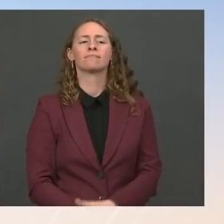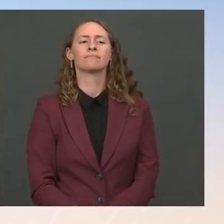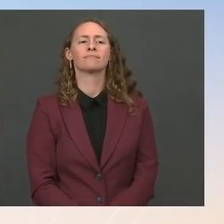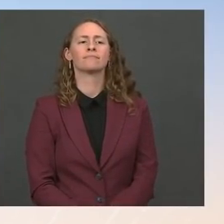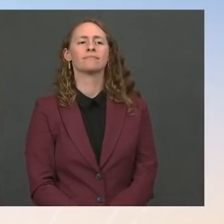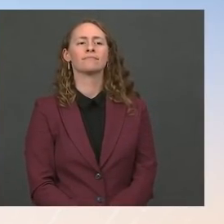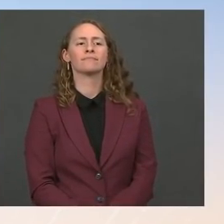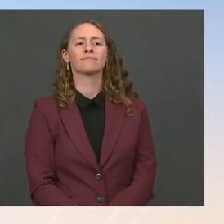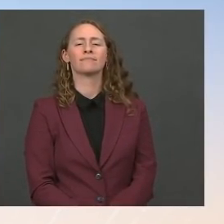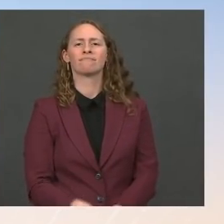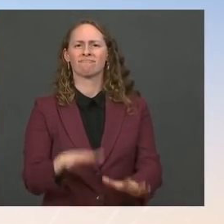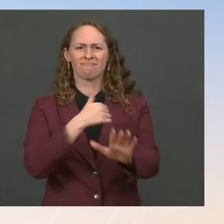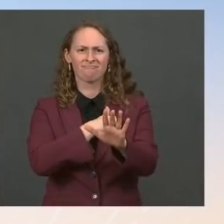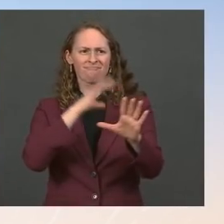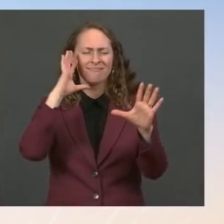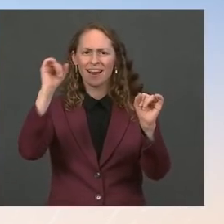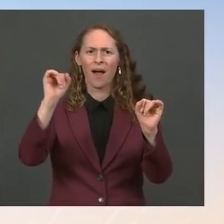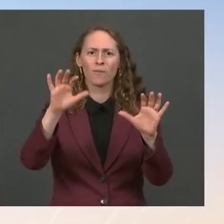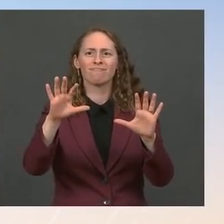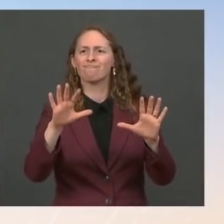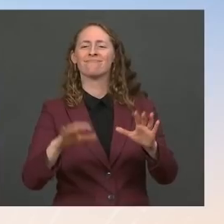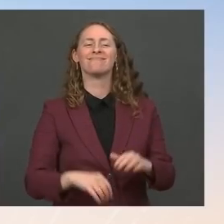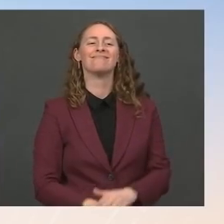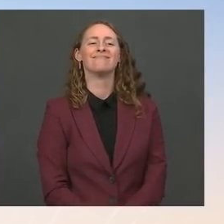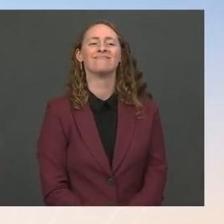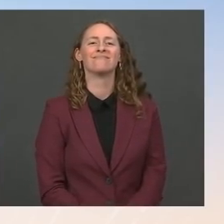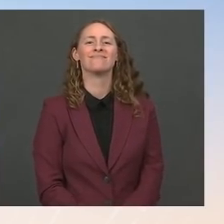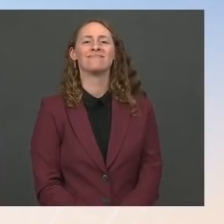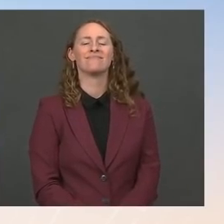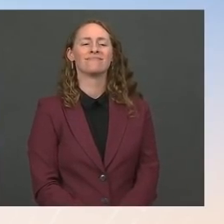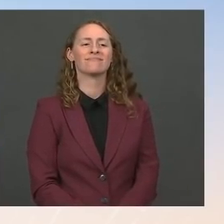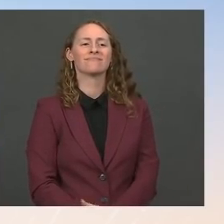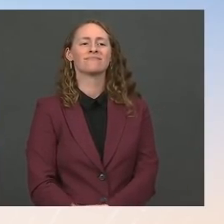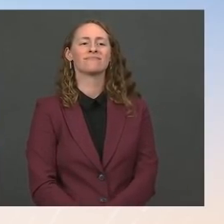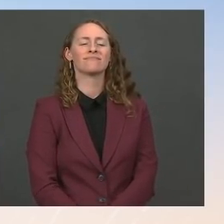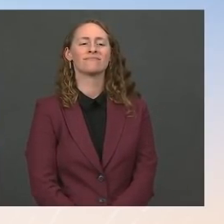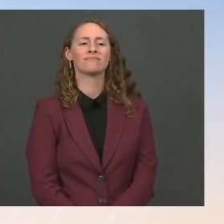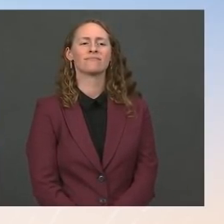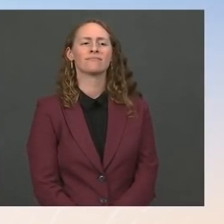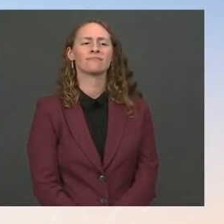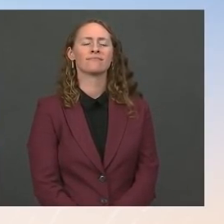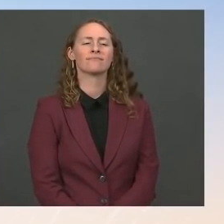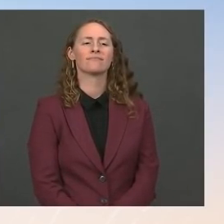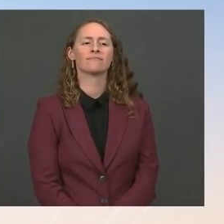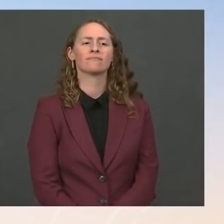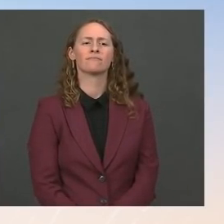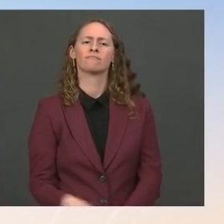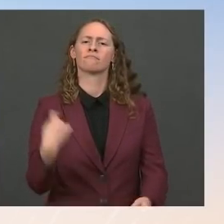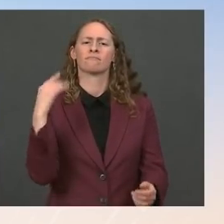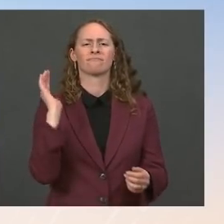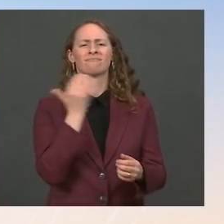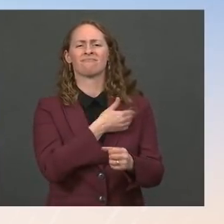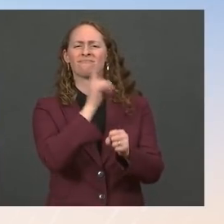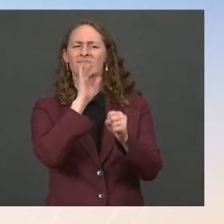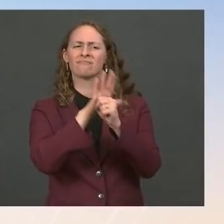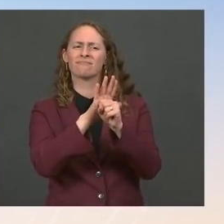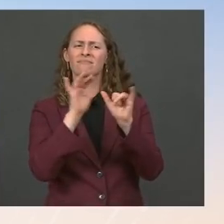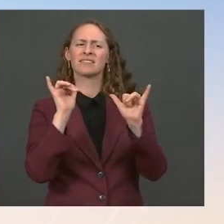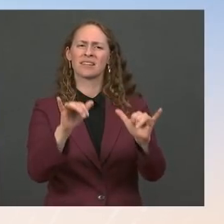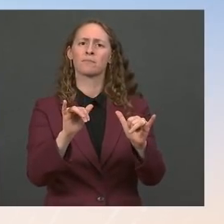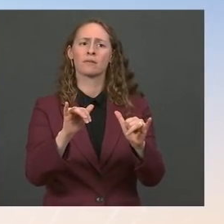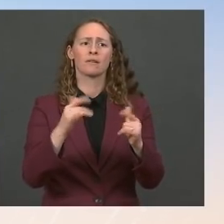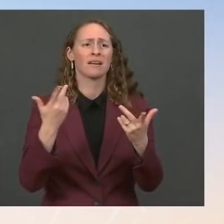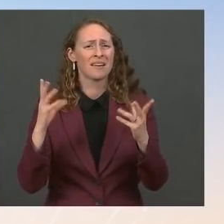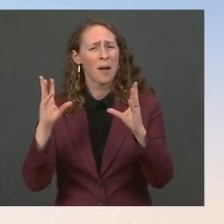That I just outlined for all of you. It remains a commitment of the president, and he's going to continue to work to get it done. Well, those meetings were just with people, lawmakers, who